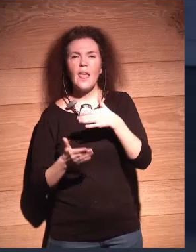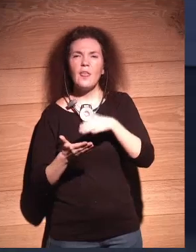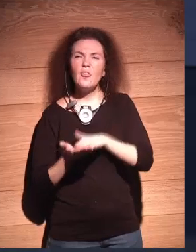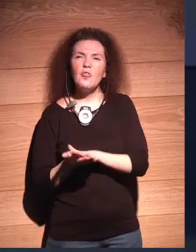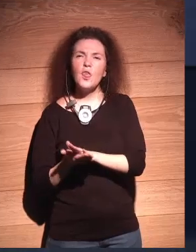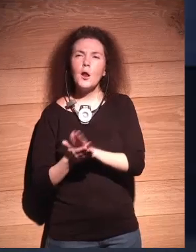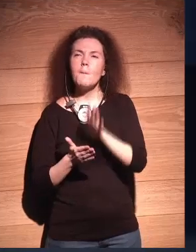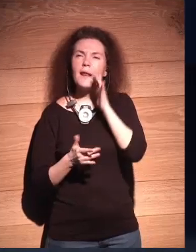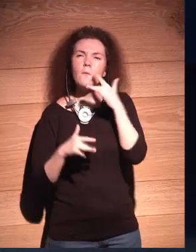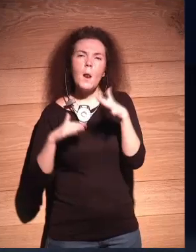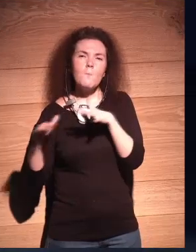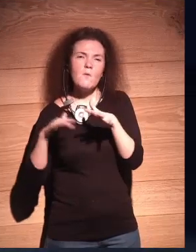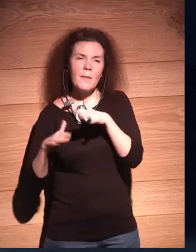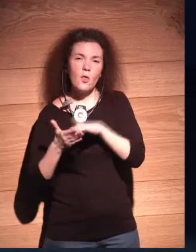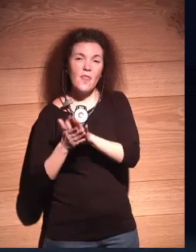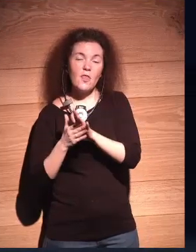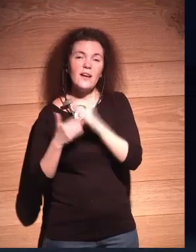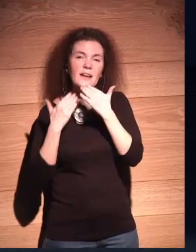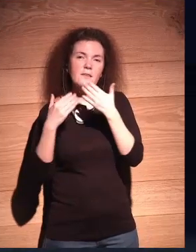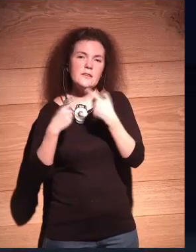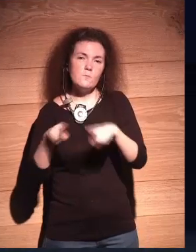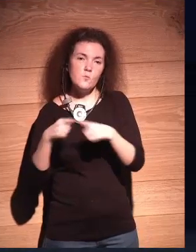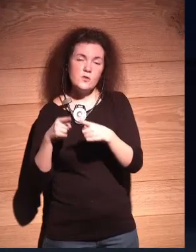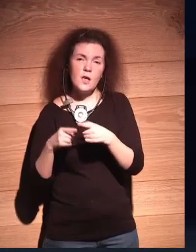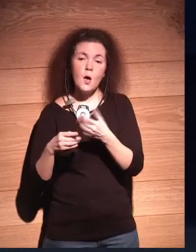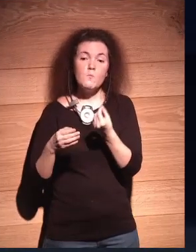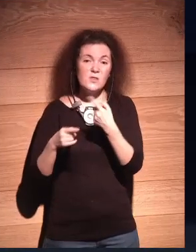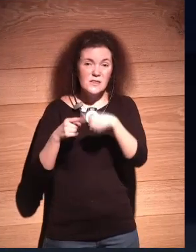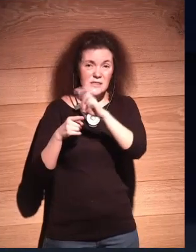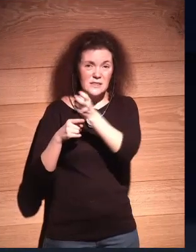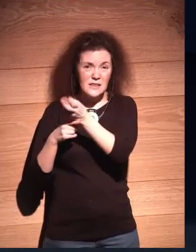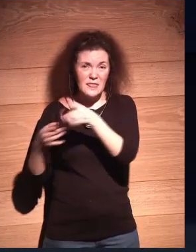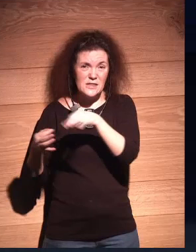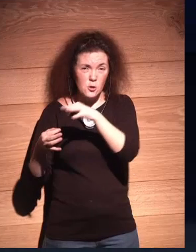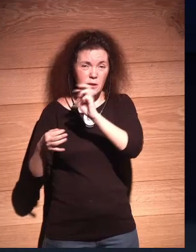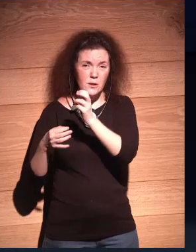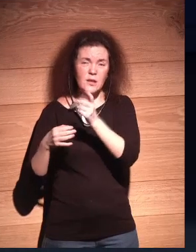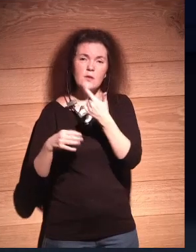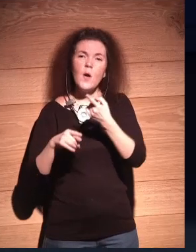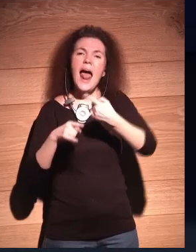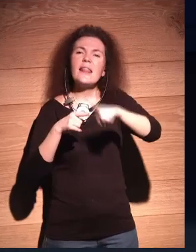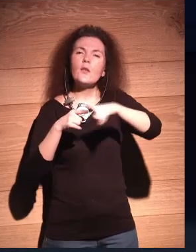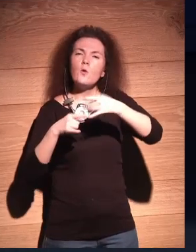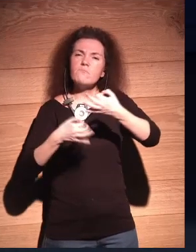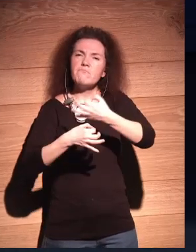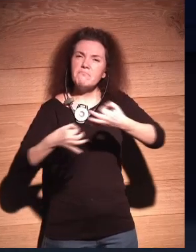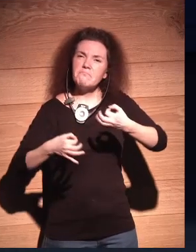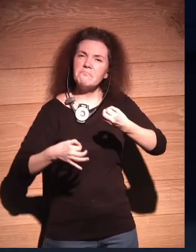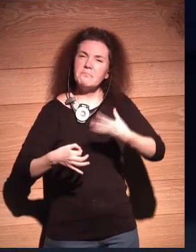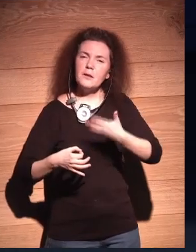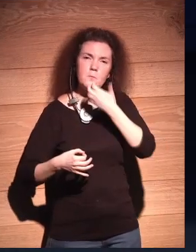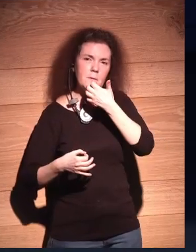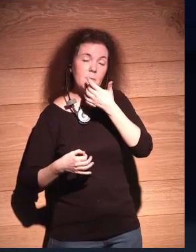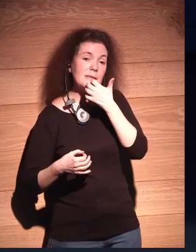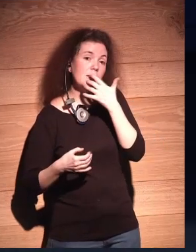these instruments come from the most practical things that you can imagine, which is just if you're editing a piece of tape, you run